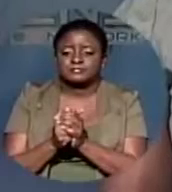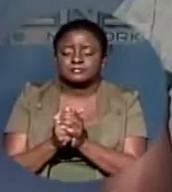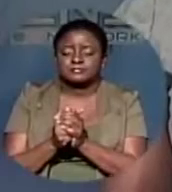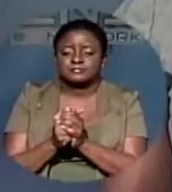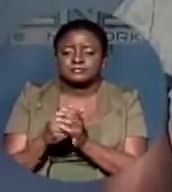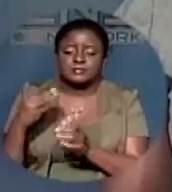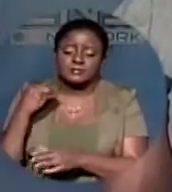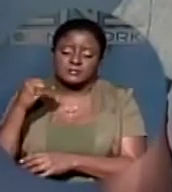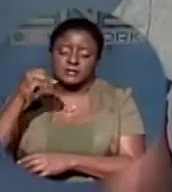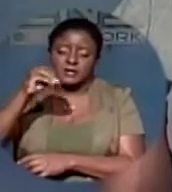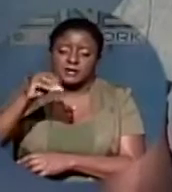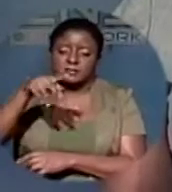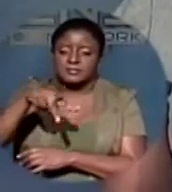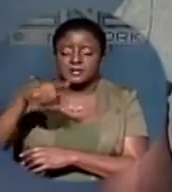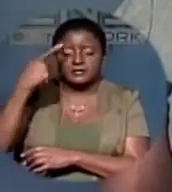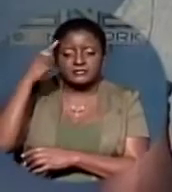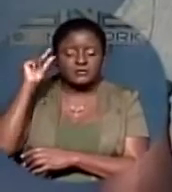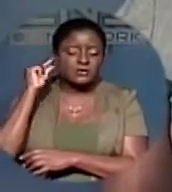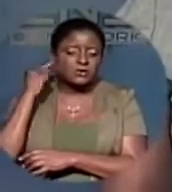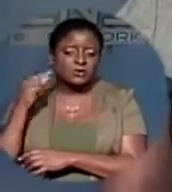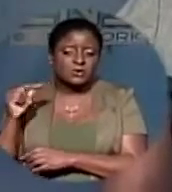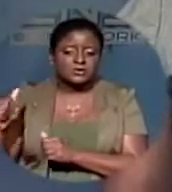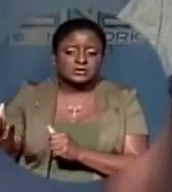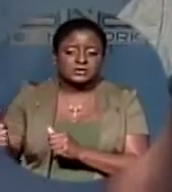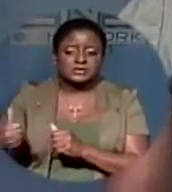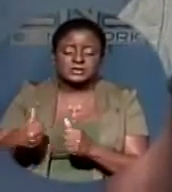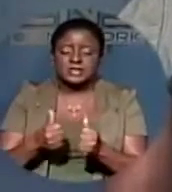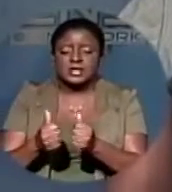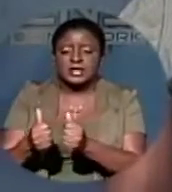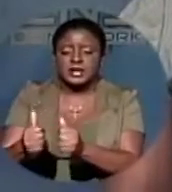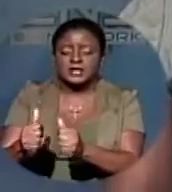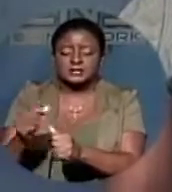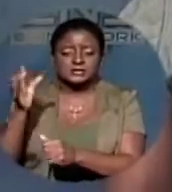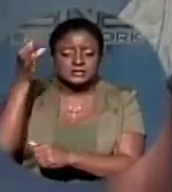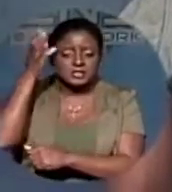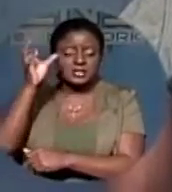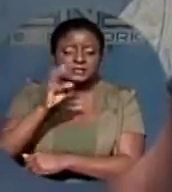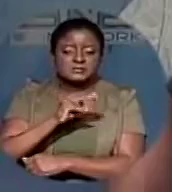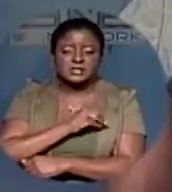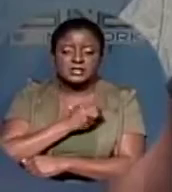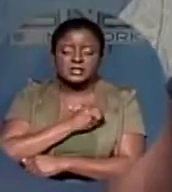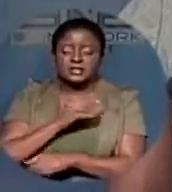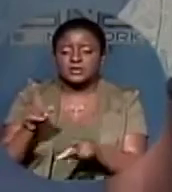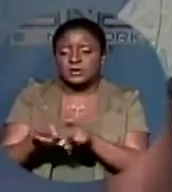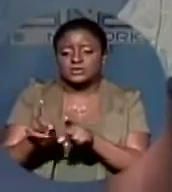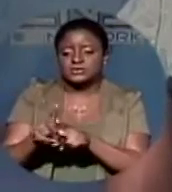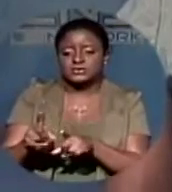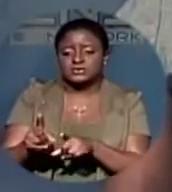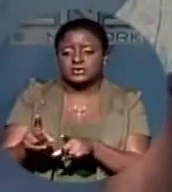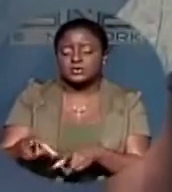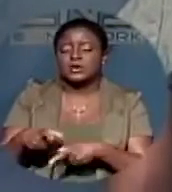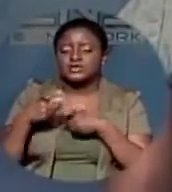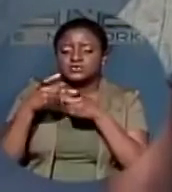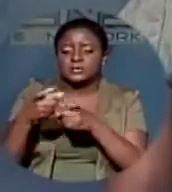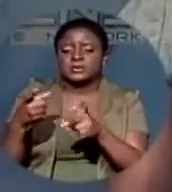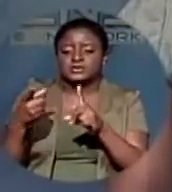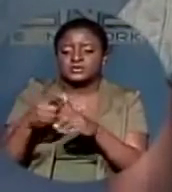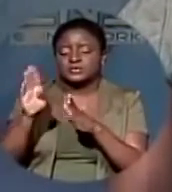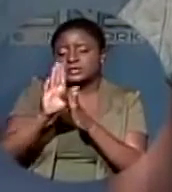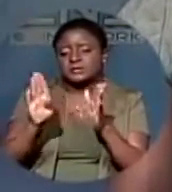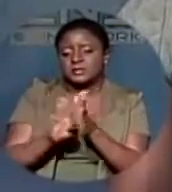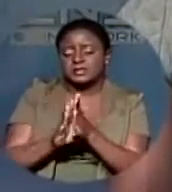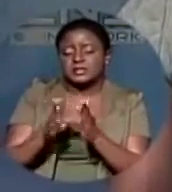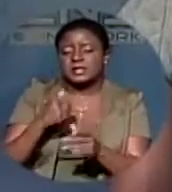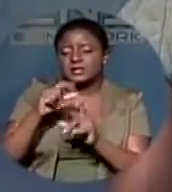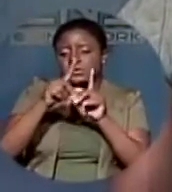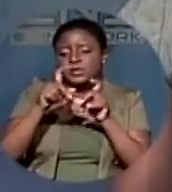News. Member of Parliament for Golden Isles Charles Maynard also contributed to the bill and questioned why the former administration